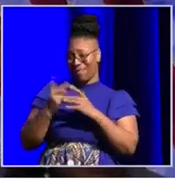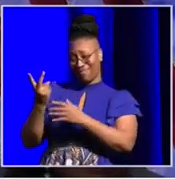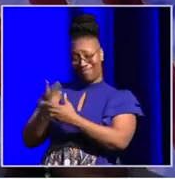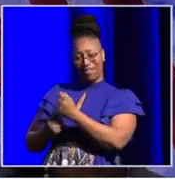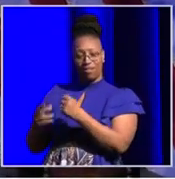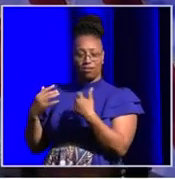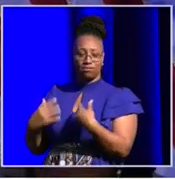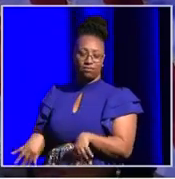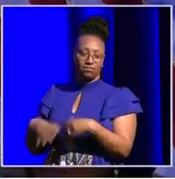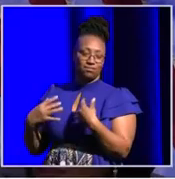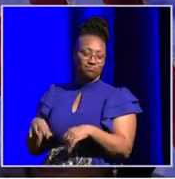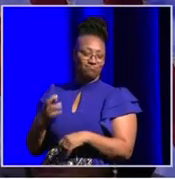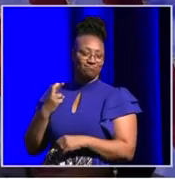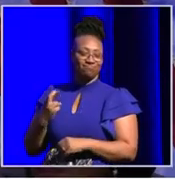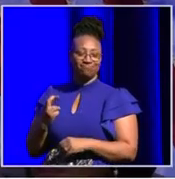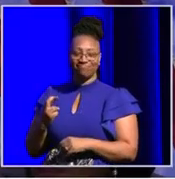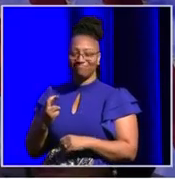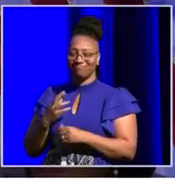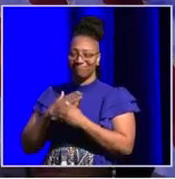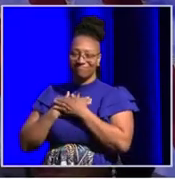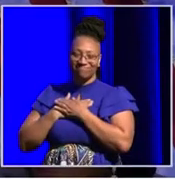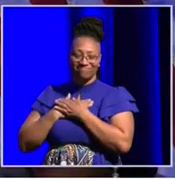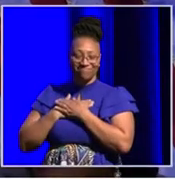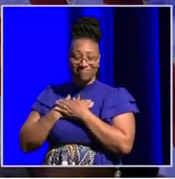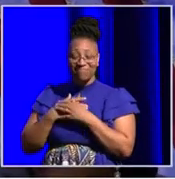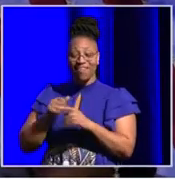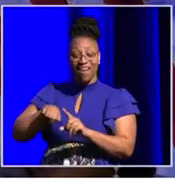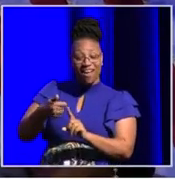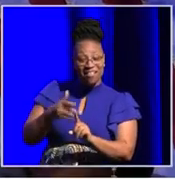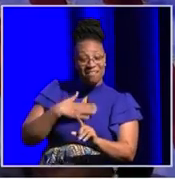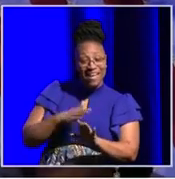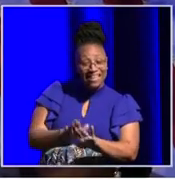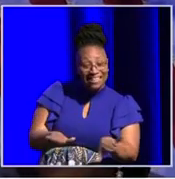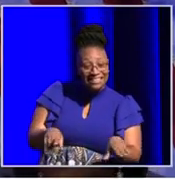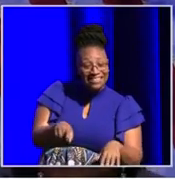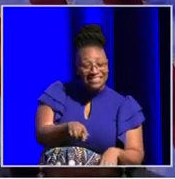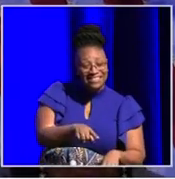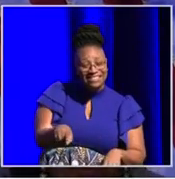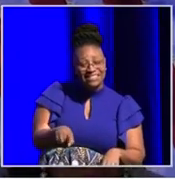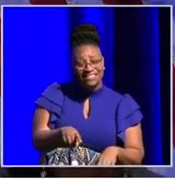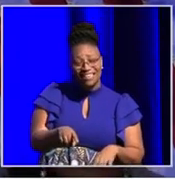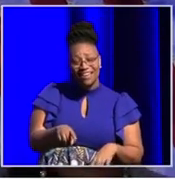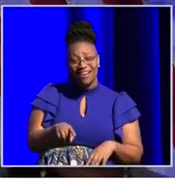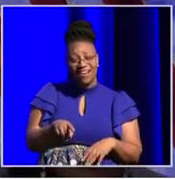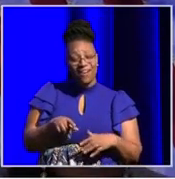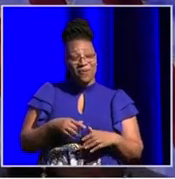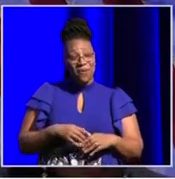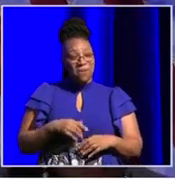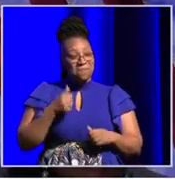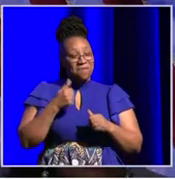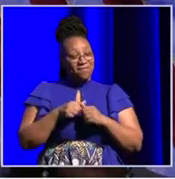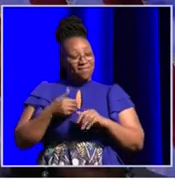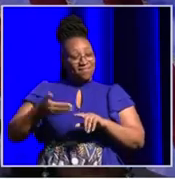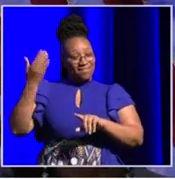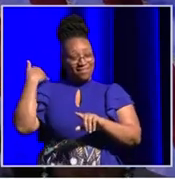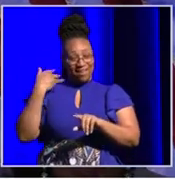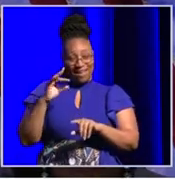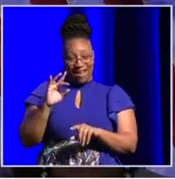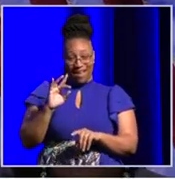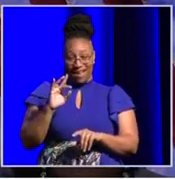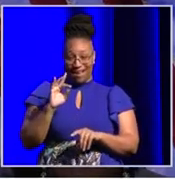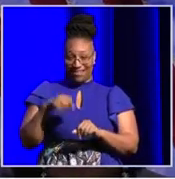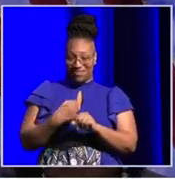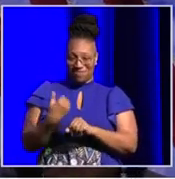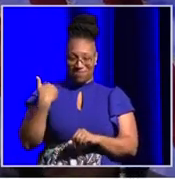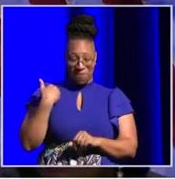elected 8 years ago, Cora was just 2 years old. I held her in my arms as I took my oath. And then 4 years later,